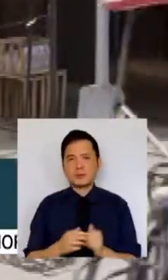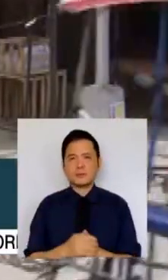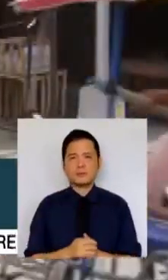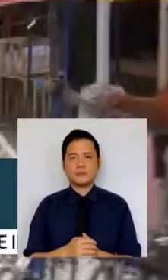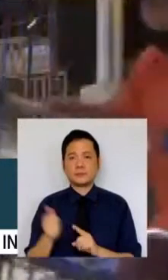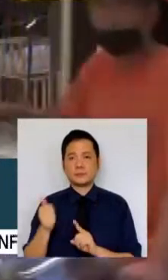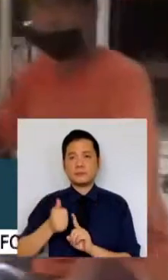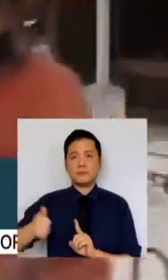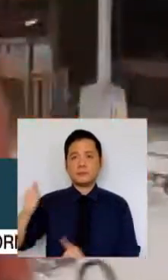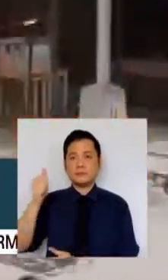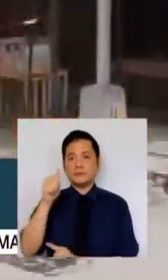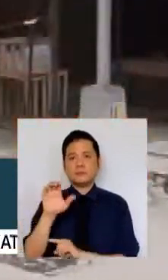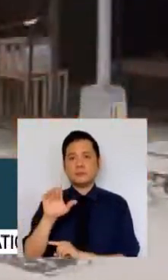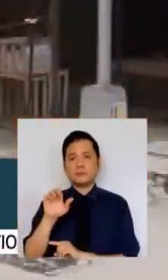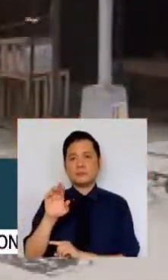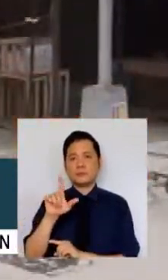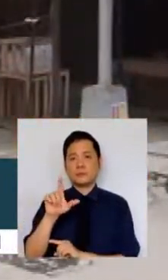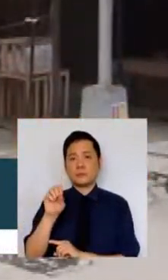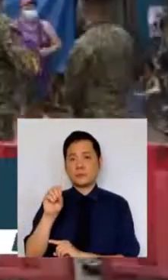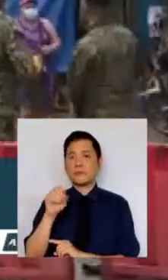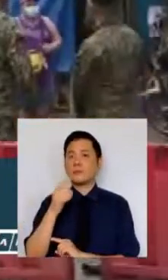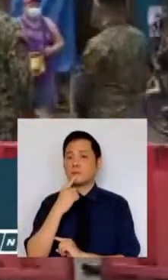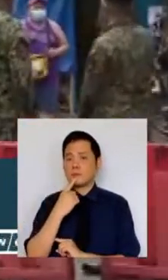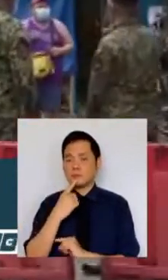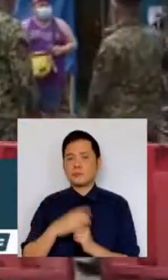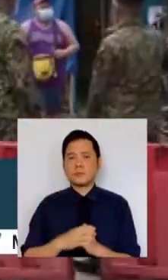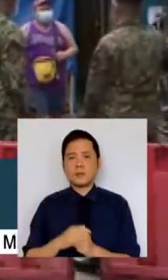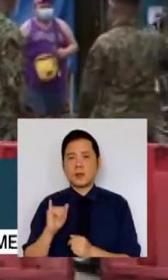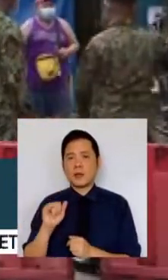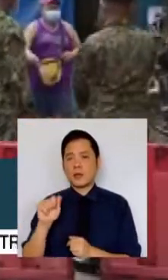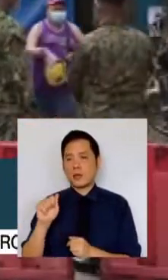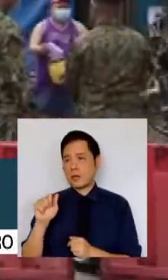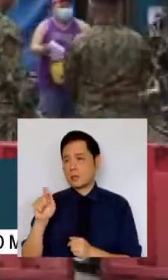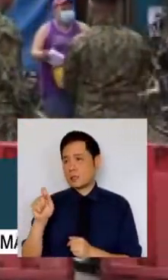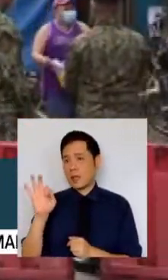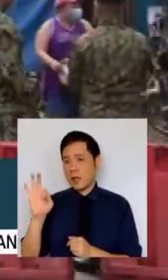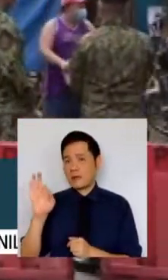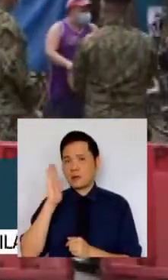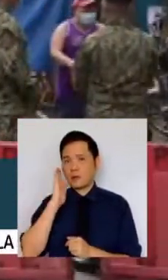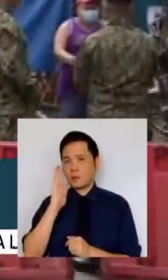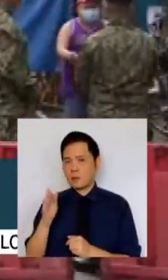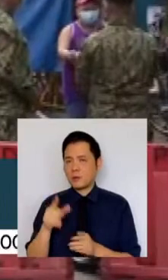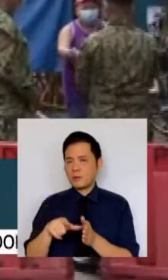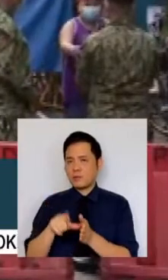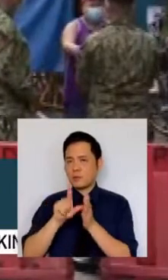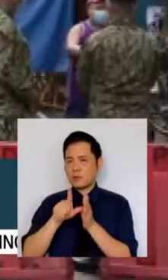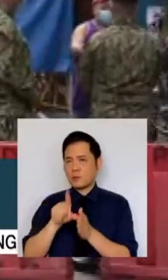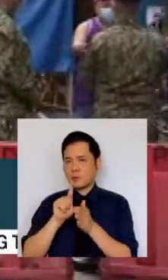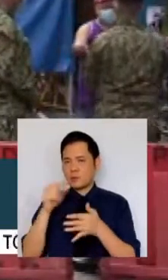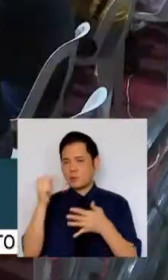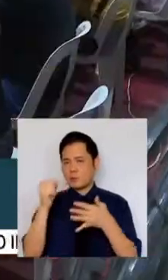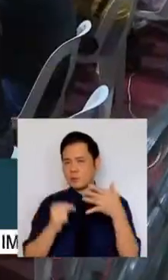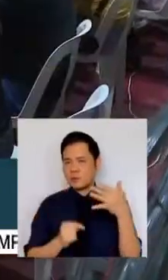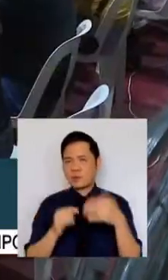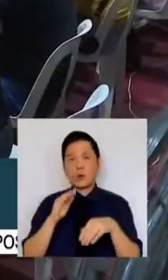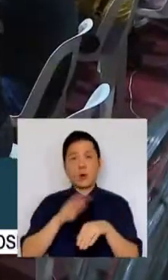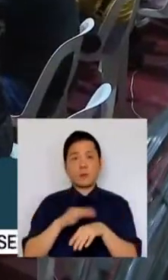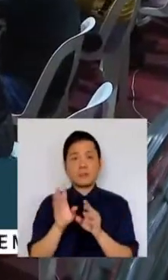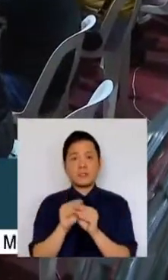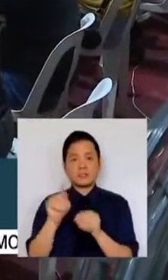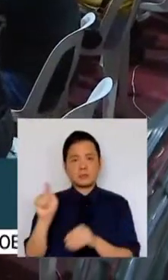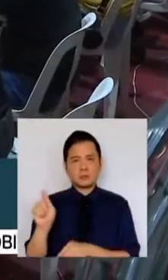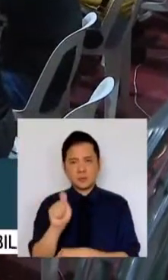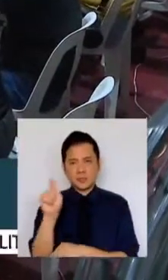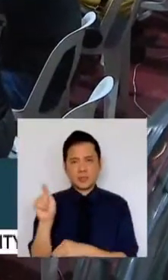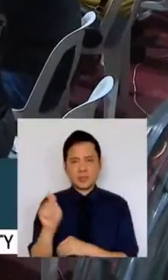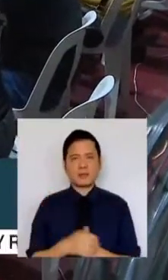says the COVID-19 Interagency Task Force will revisit the rules when it meets Tuesday. This time, it will take into account the progress